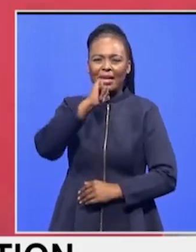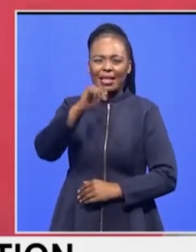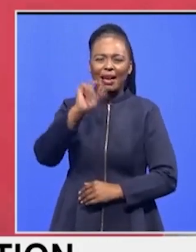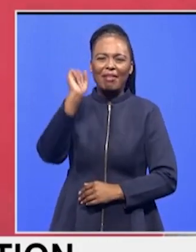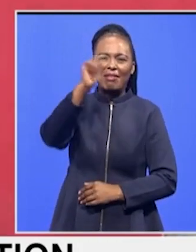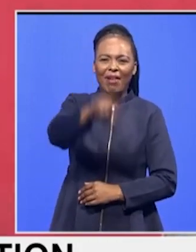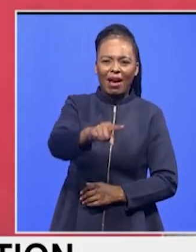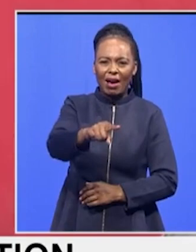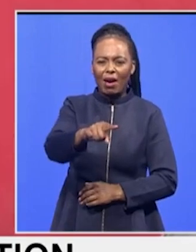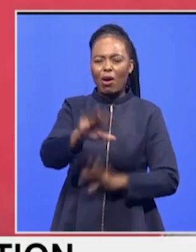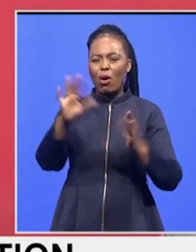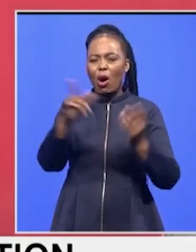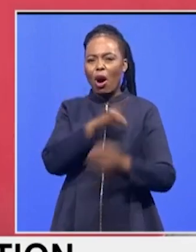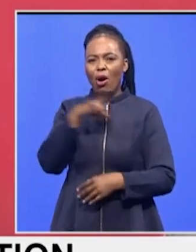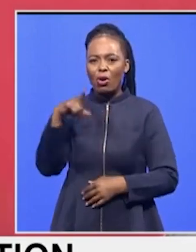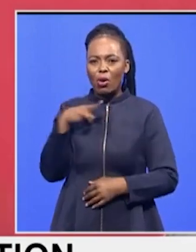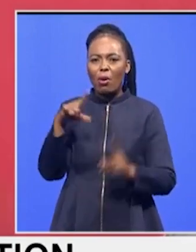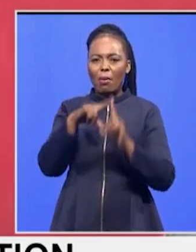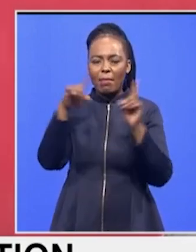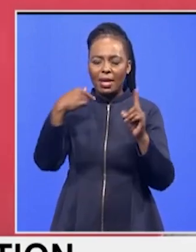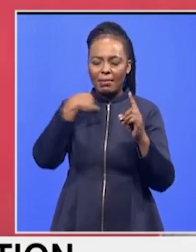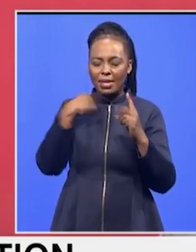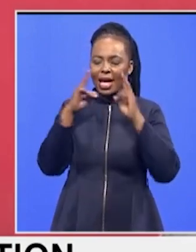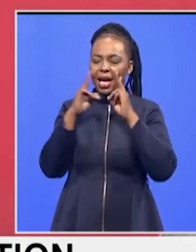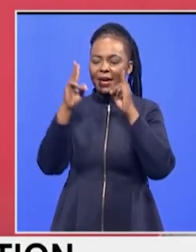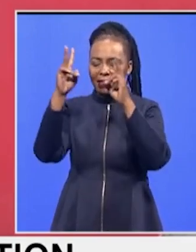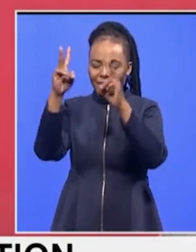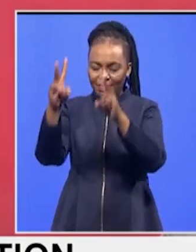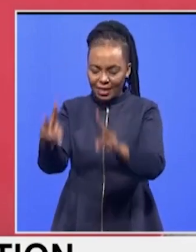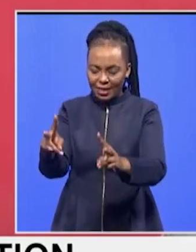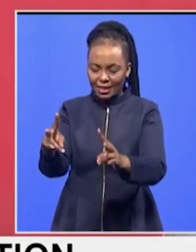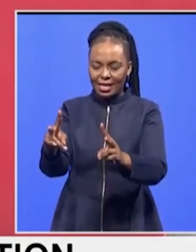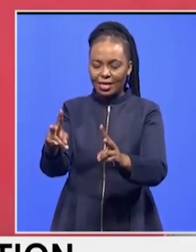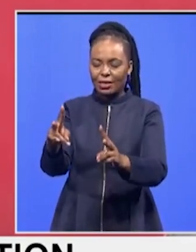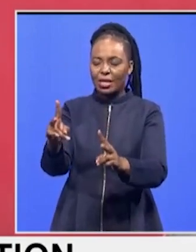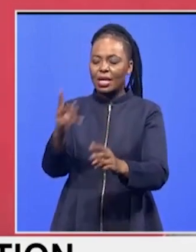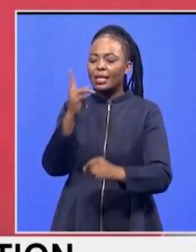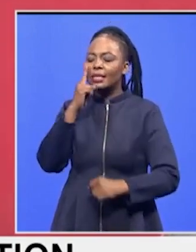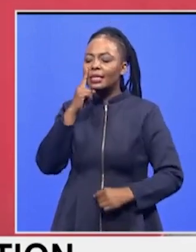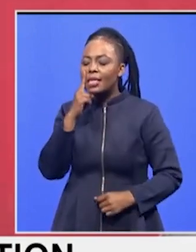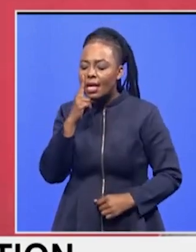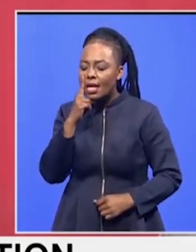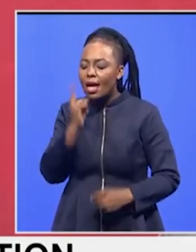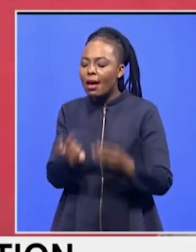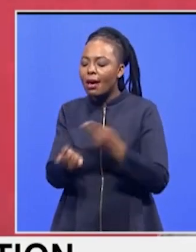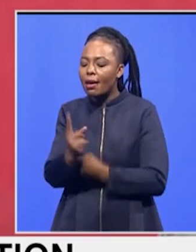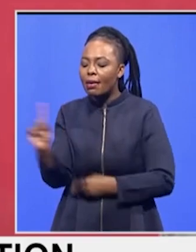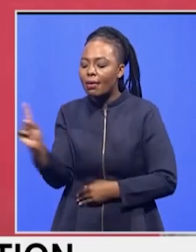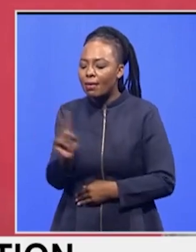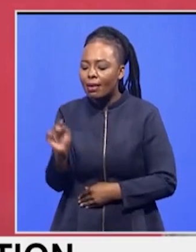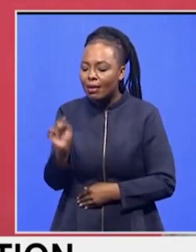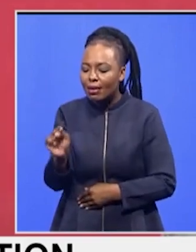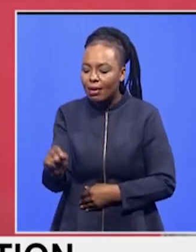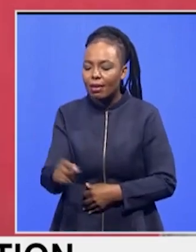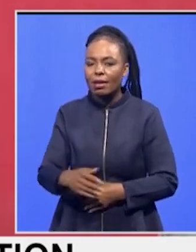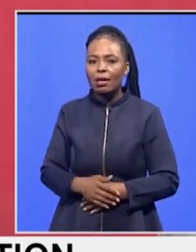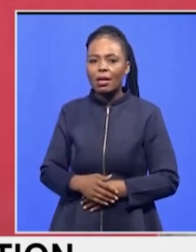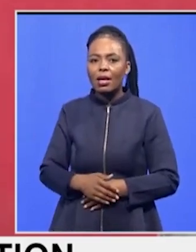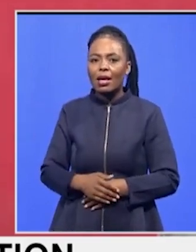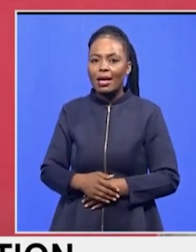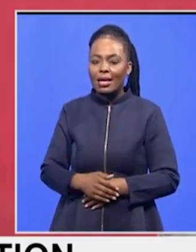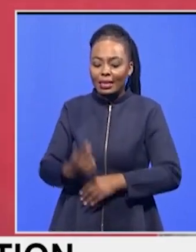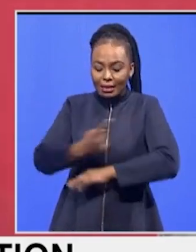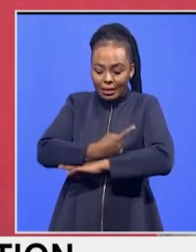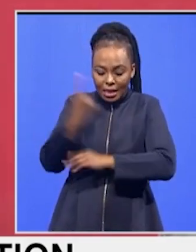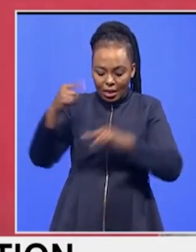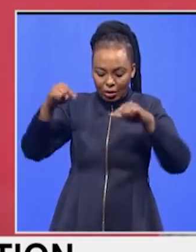takes to get there. I want to go and visit the scene of this tragedy. And I want us to use Human Rights Day to